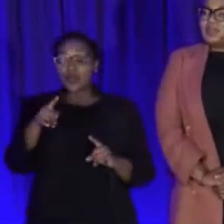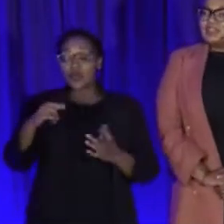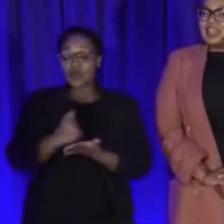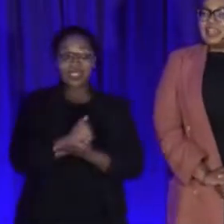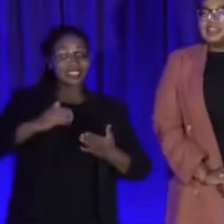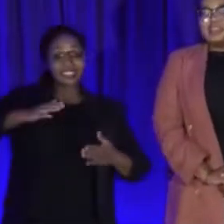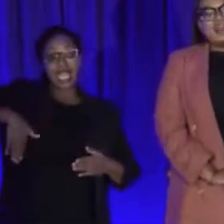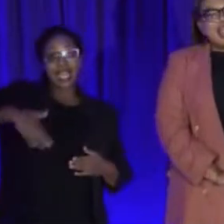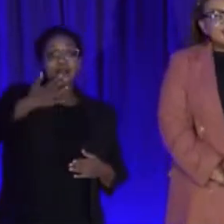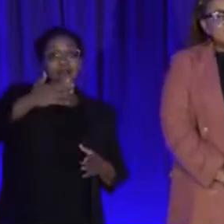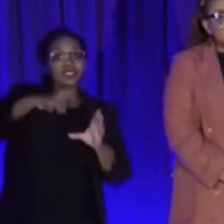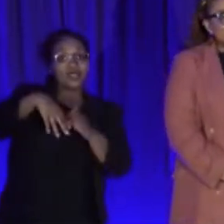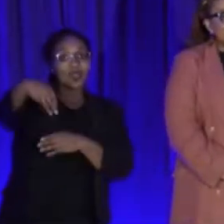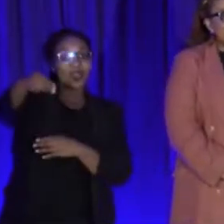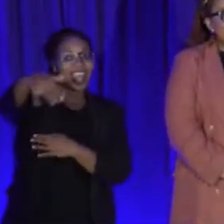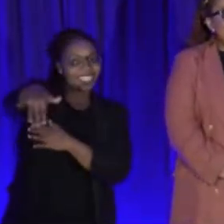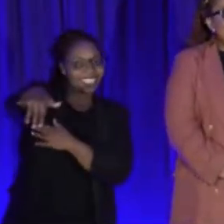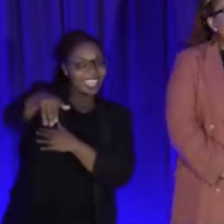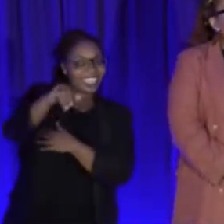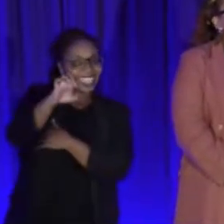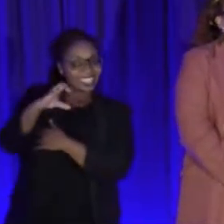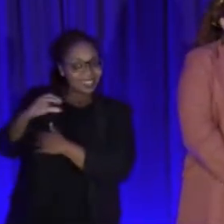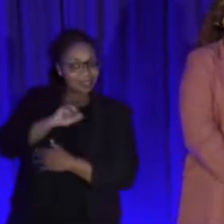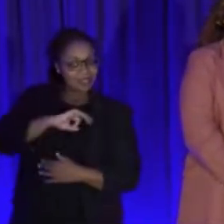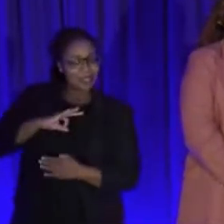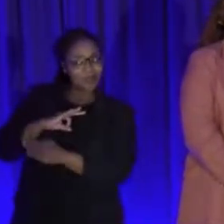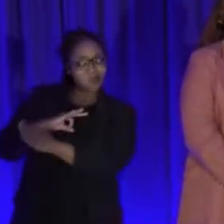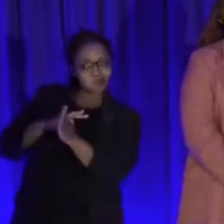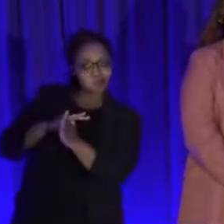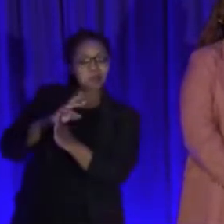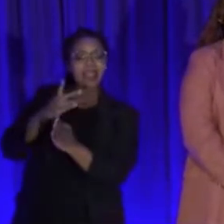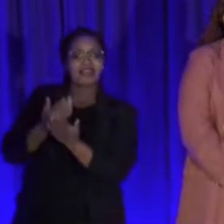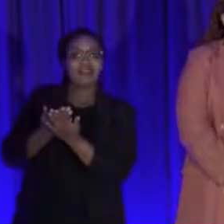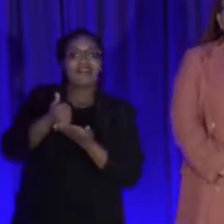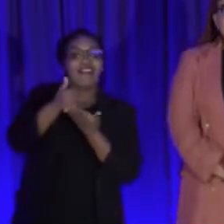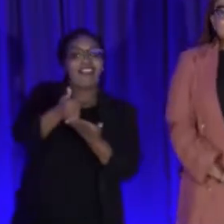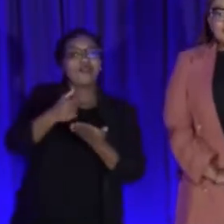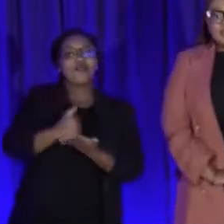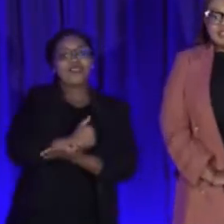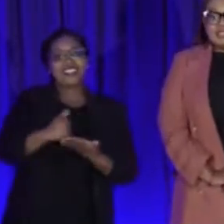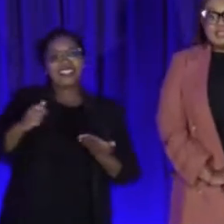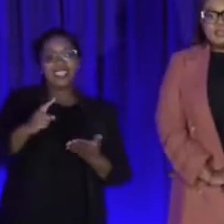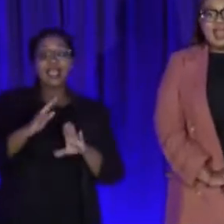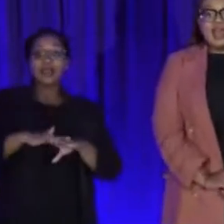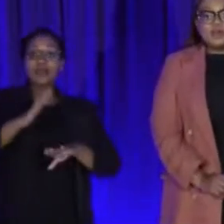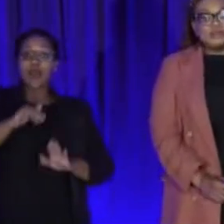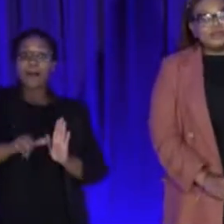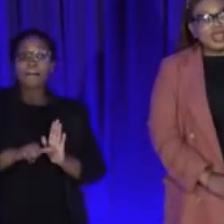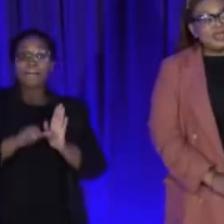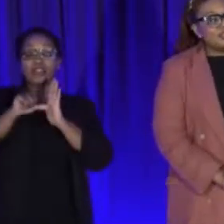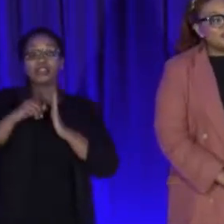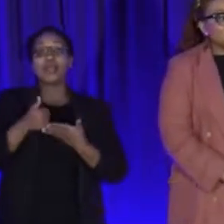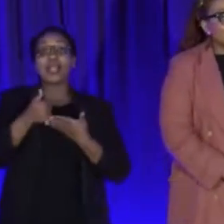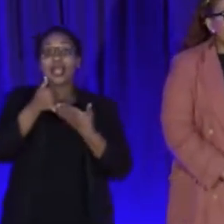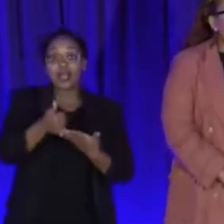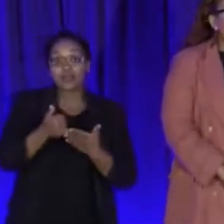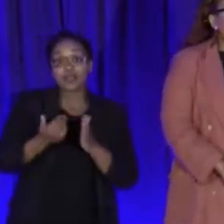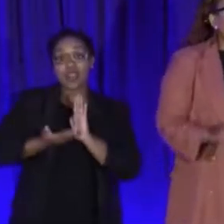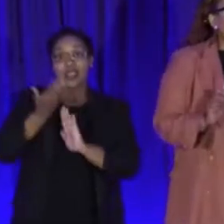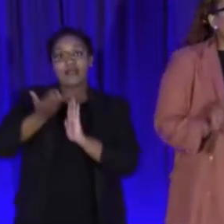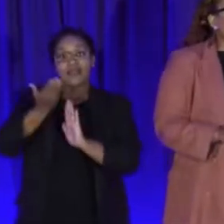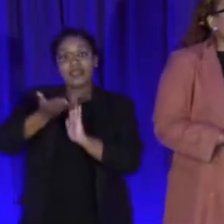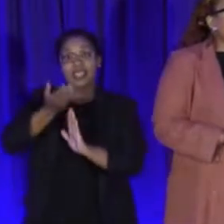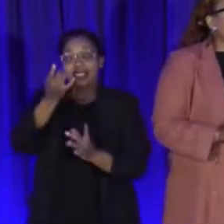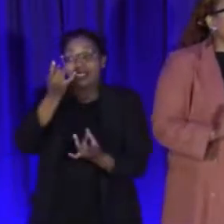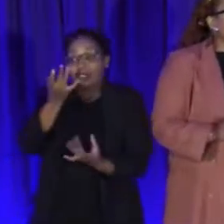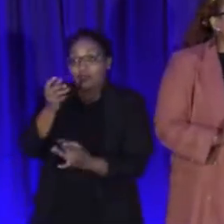go outside. There are IEC officials that will help you to register, but most importantly, will help you update your details, because